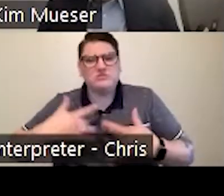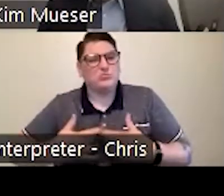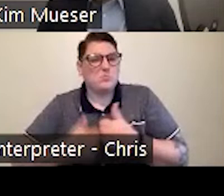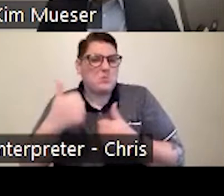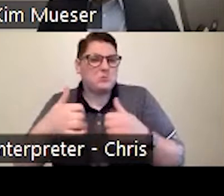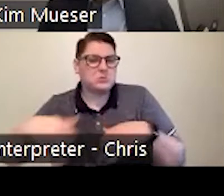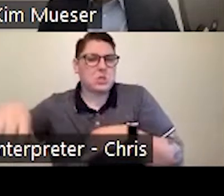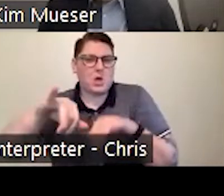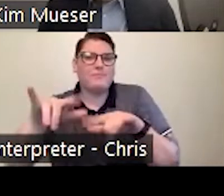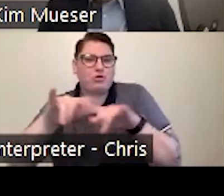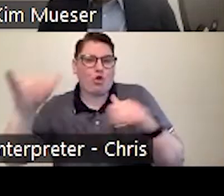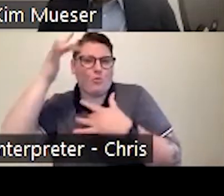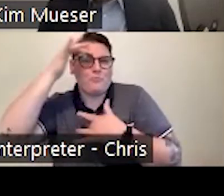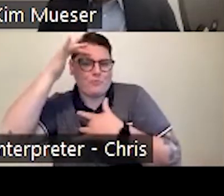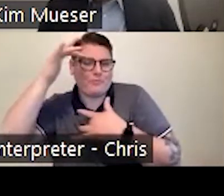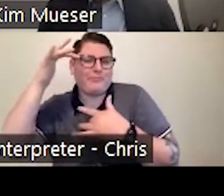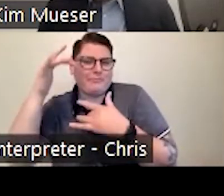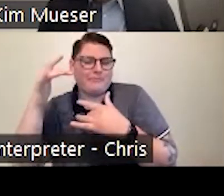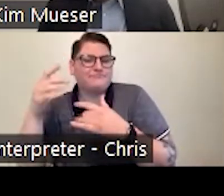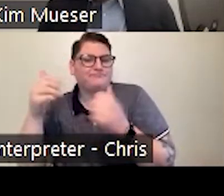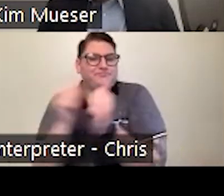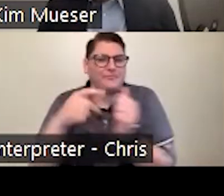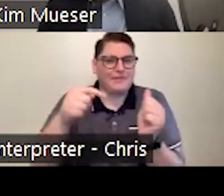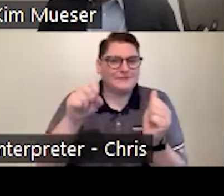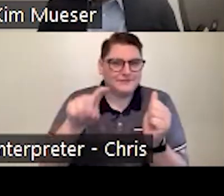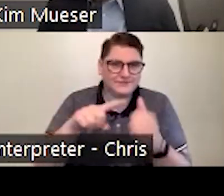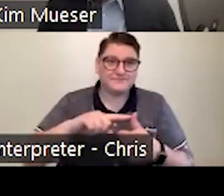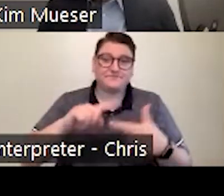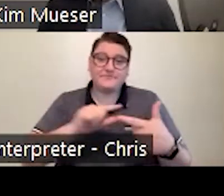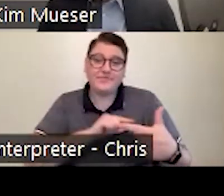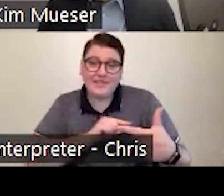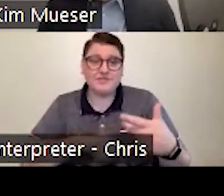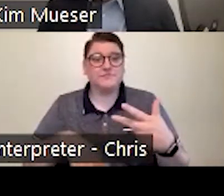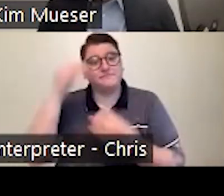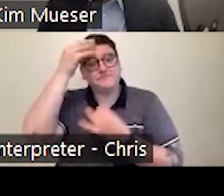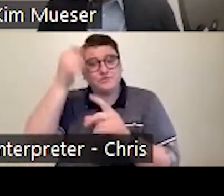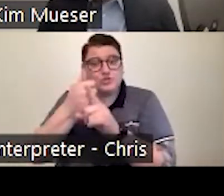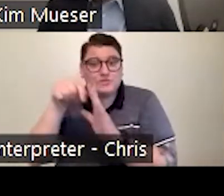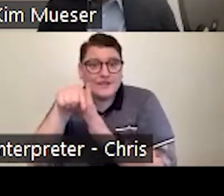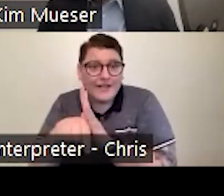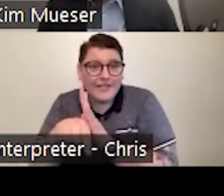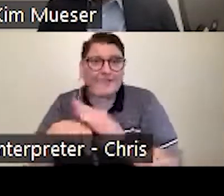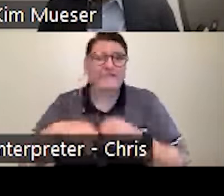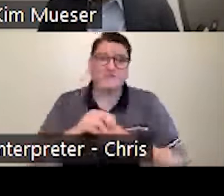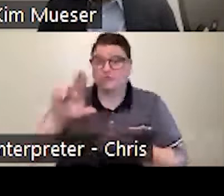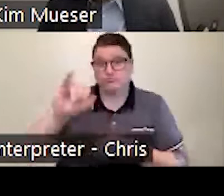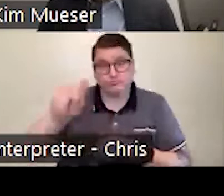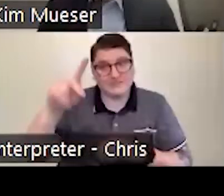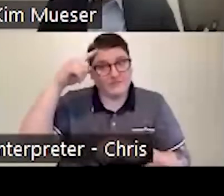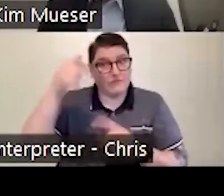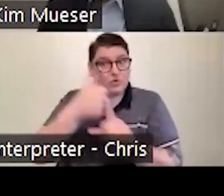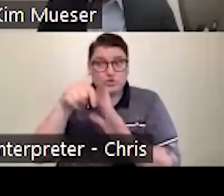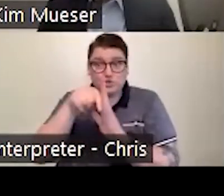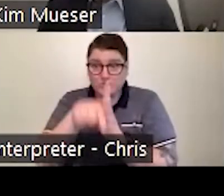common comorbid disorder in people with PTSD. Guilt, suicidality, the risk for suicidality or